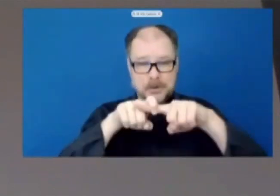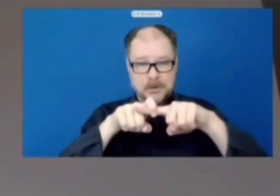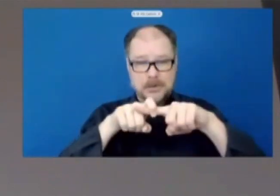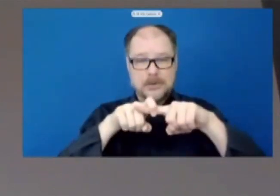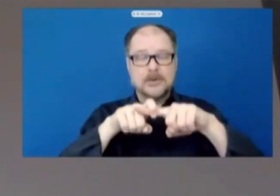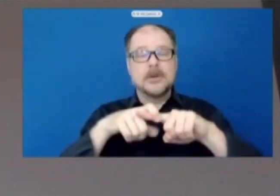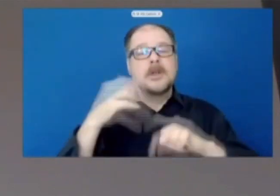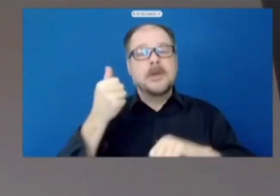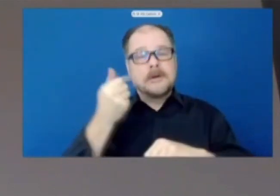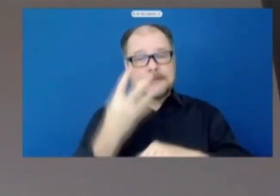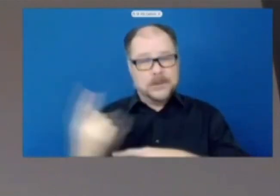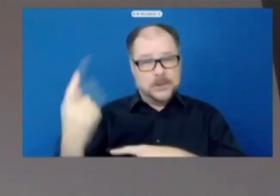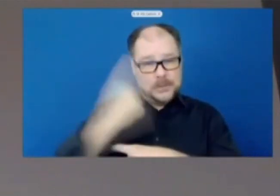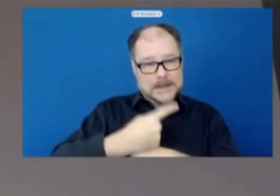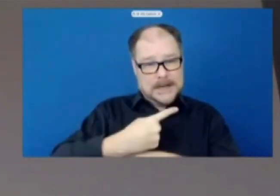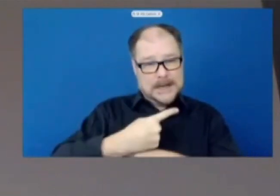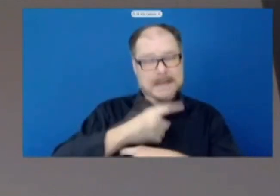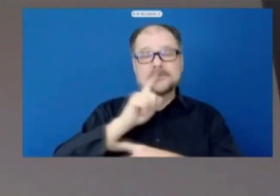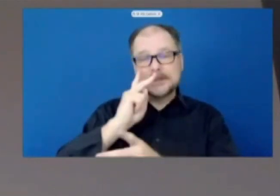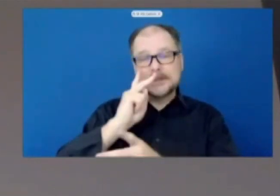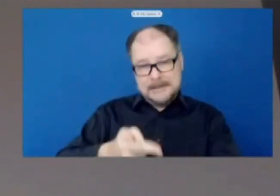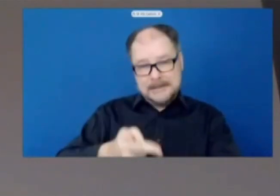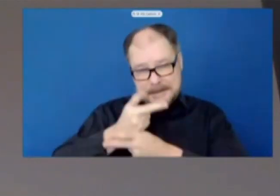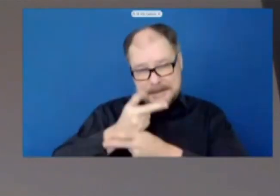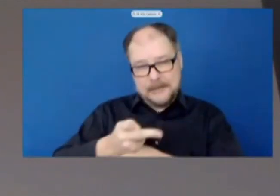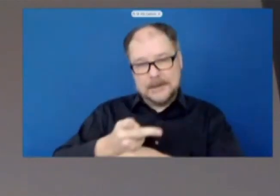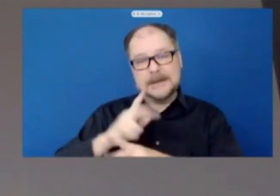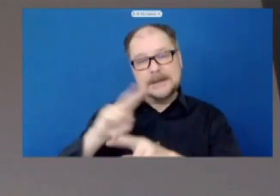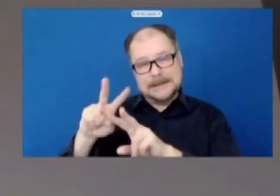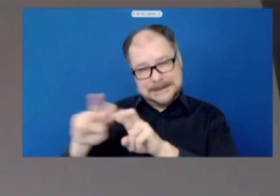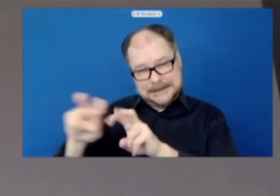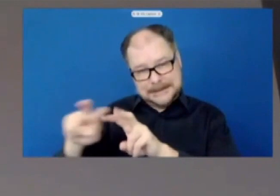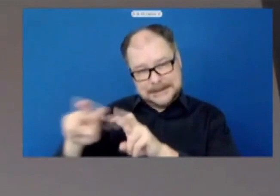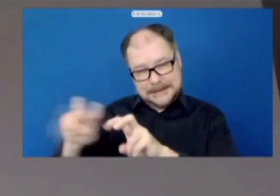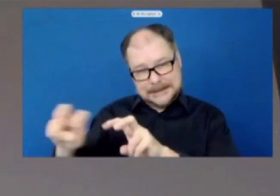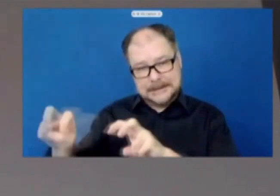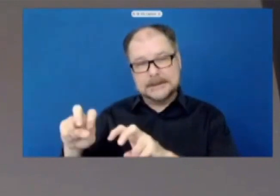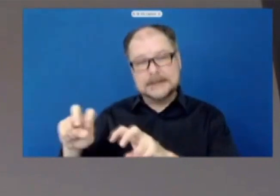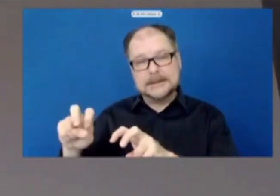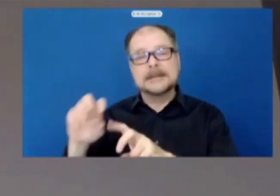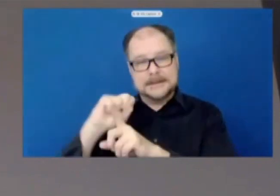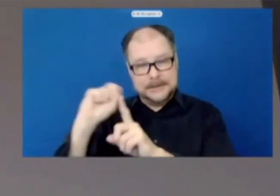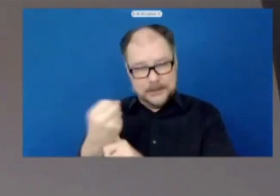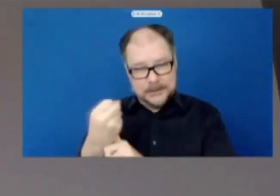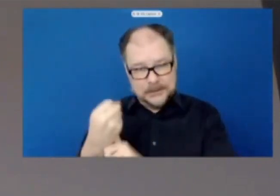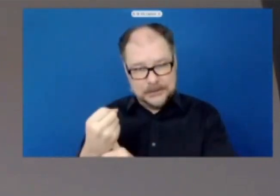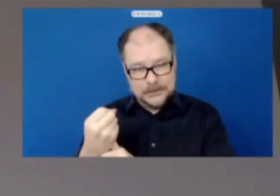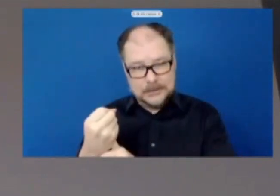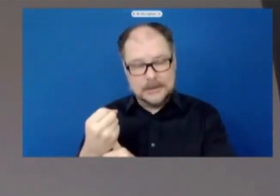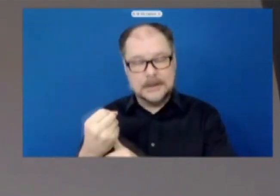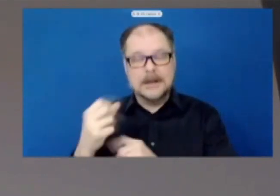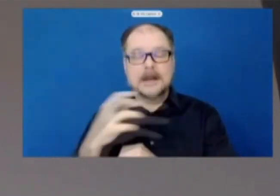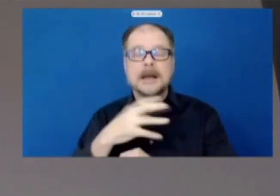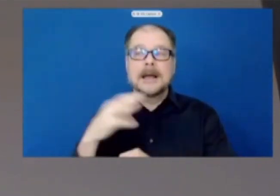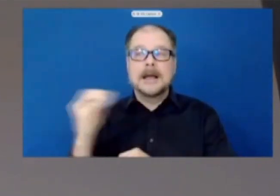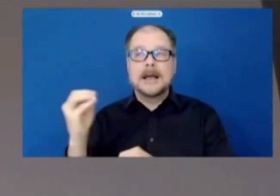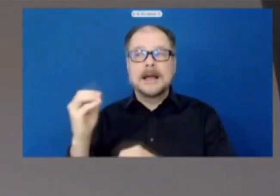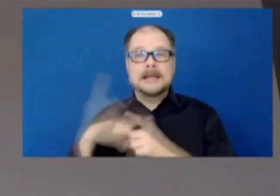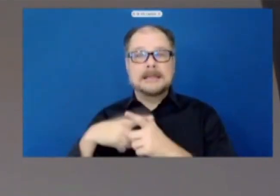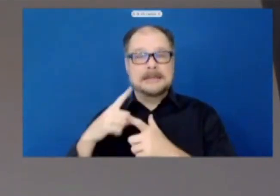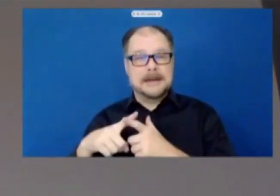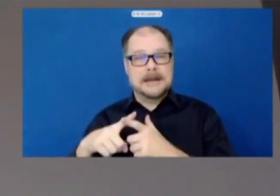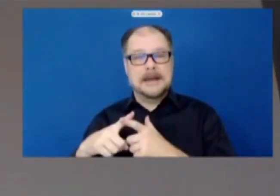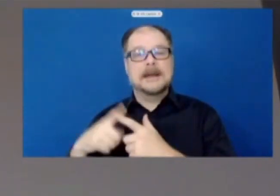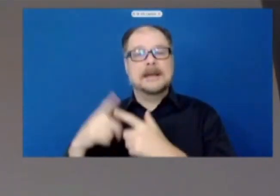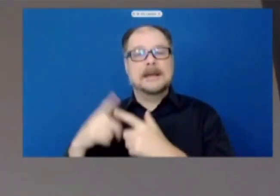really carefully assess the situation and come back with specific recommendations from the experts